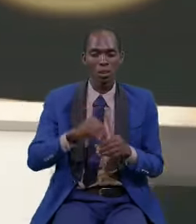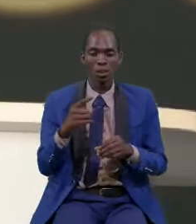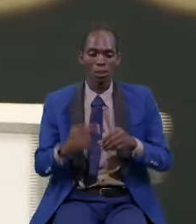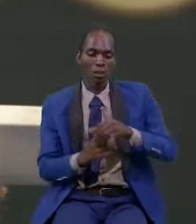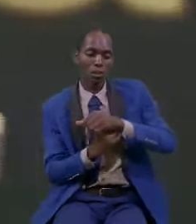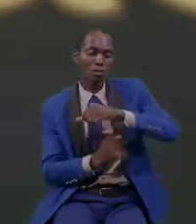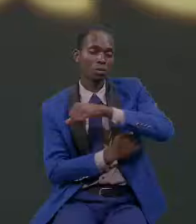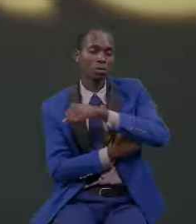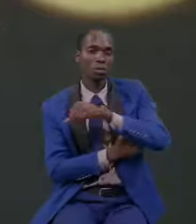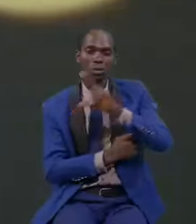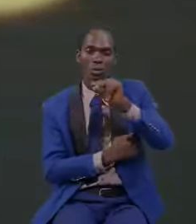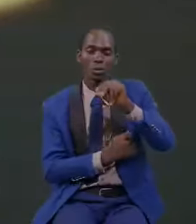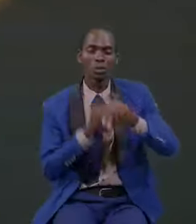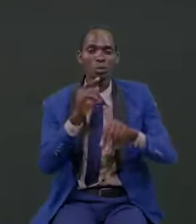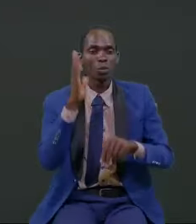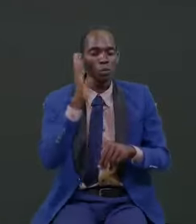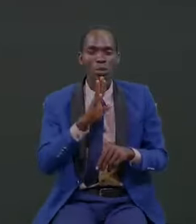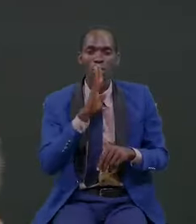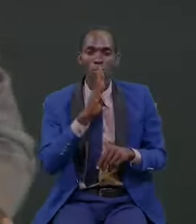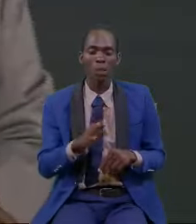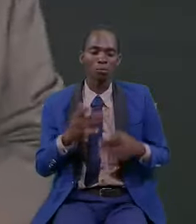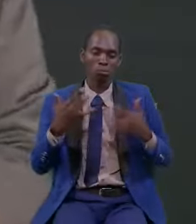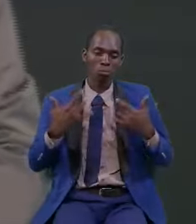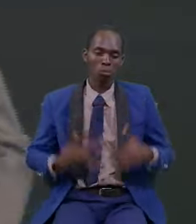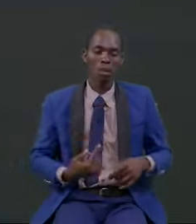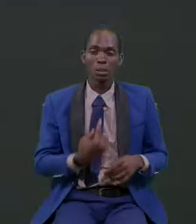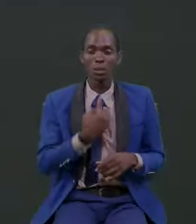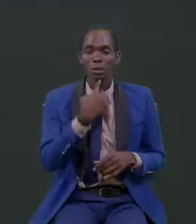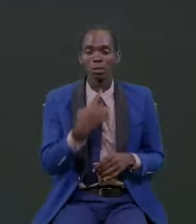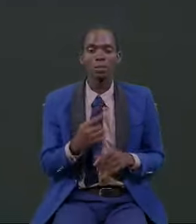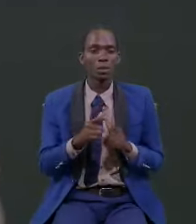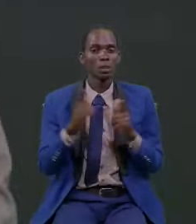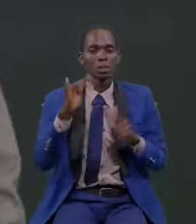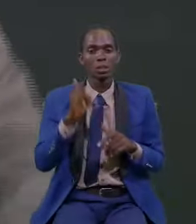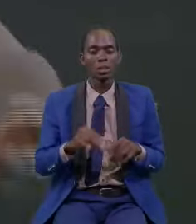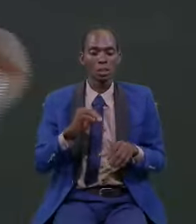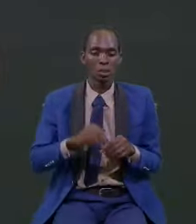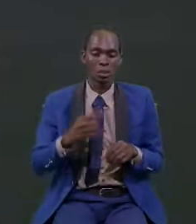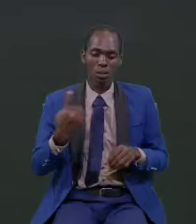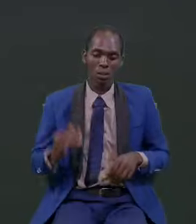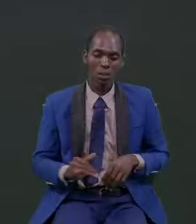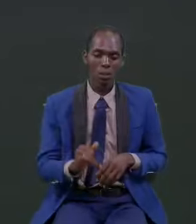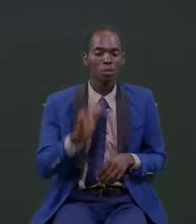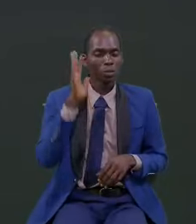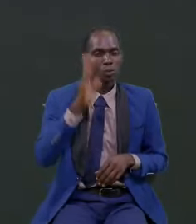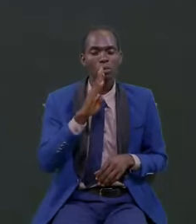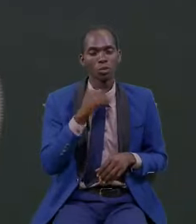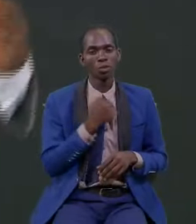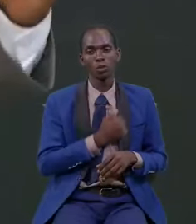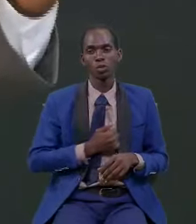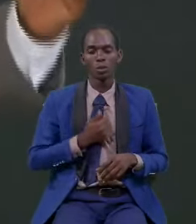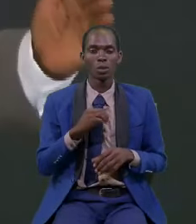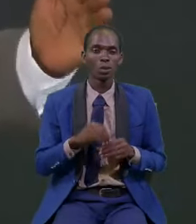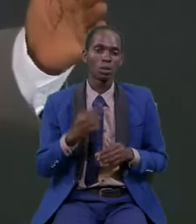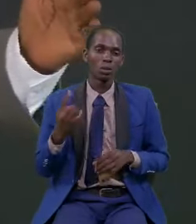disappointed irrevocably in eternity. You regret in eternity, but you